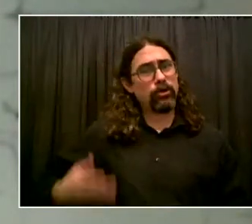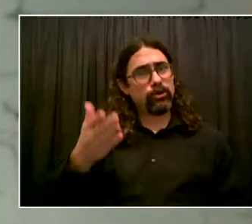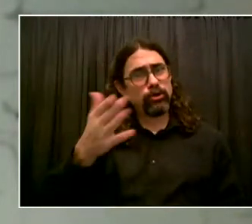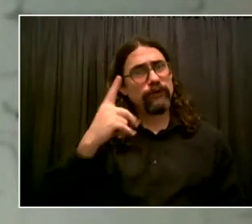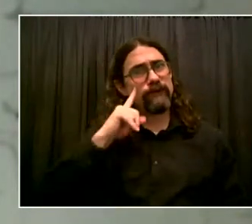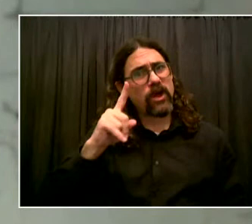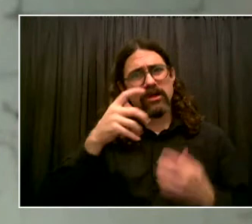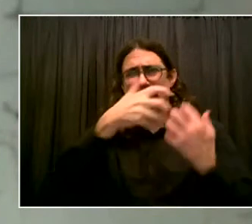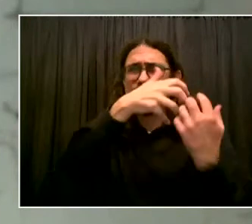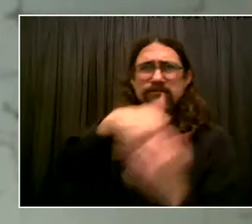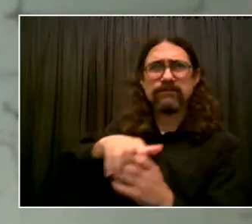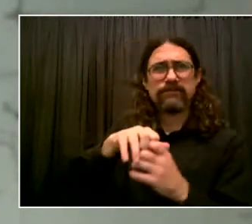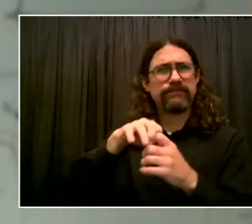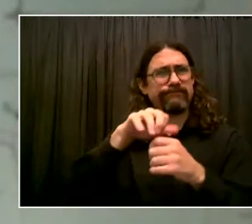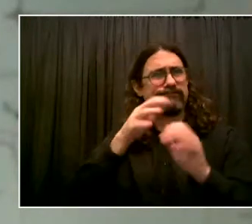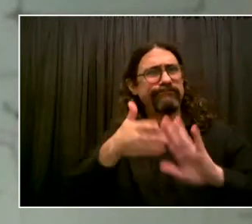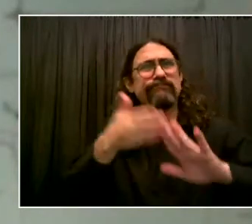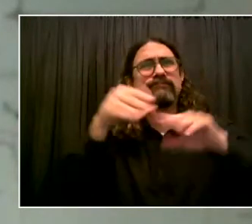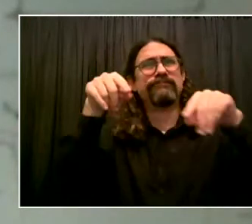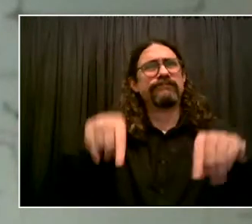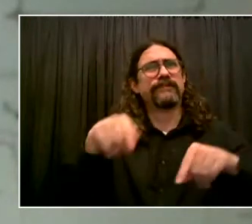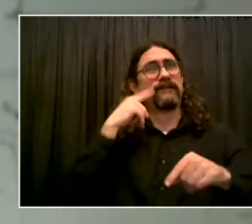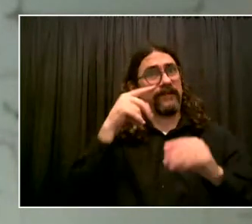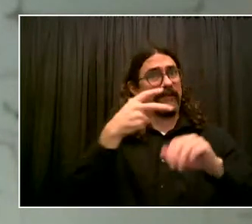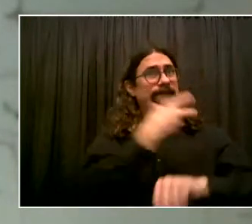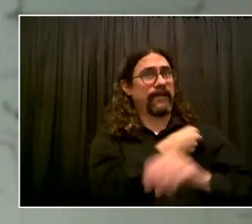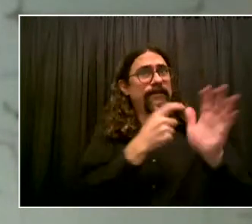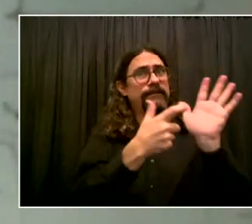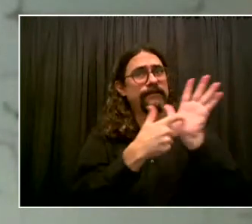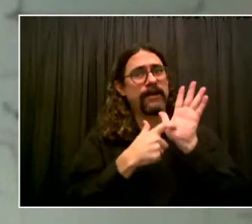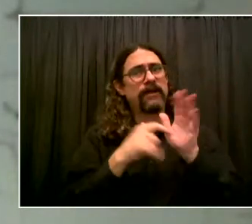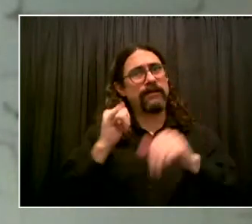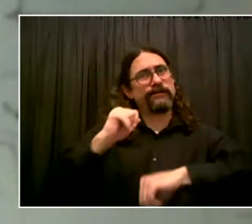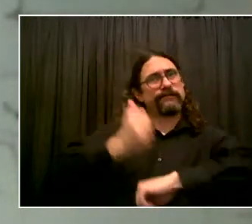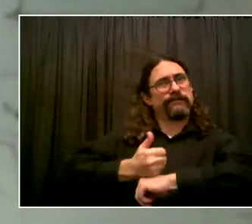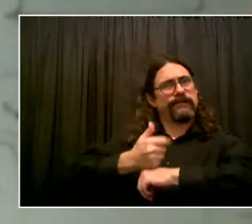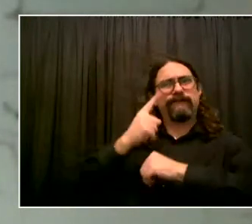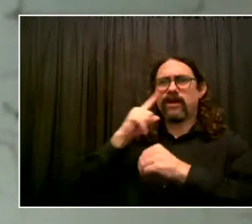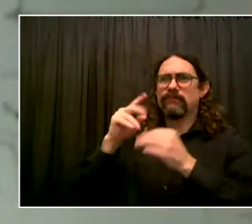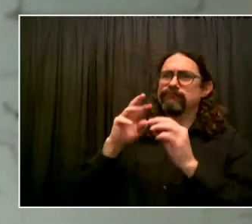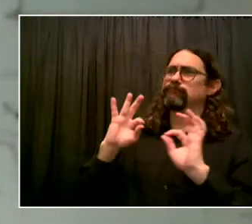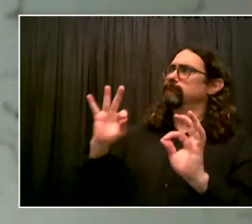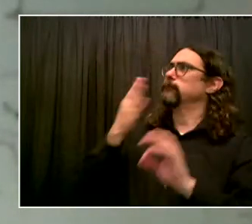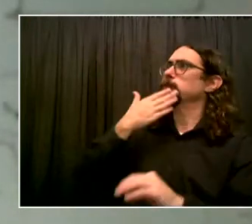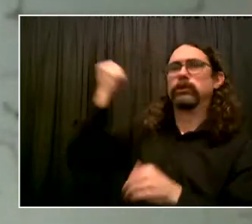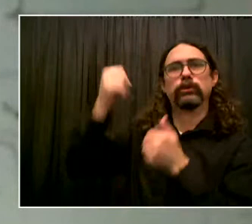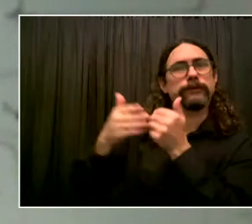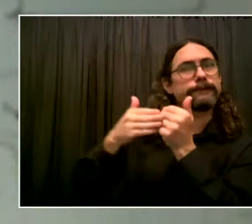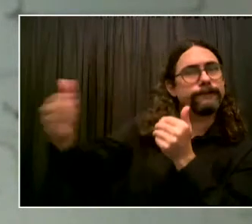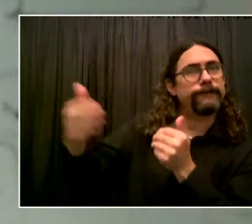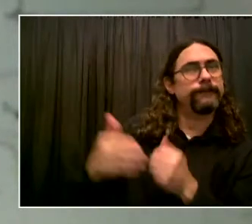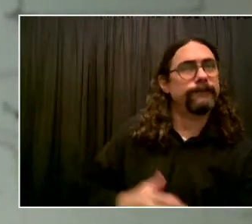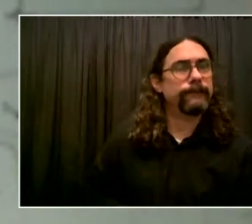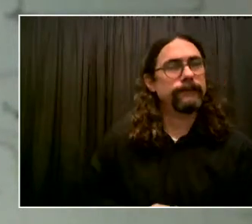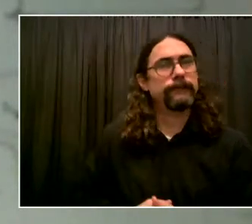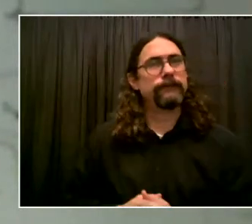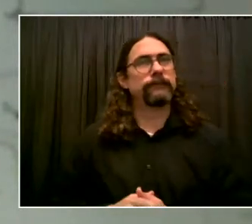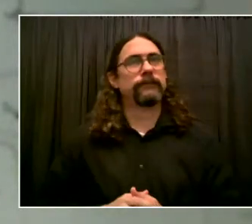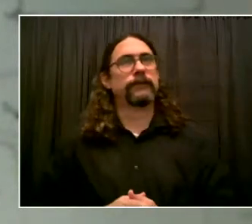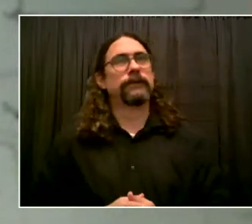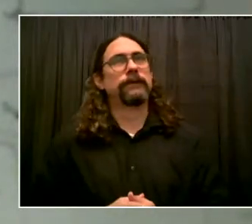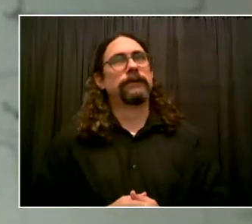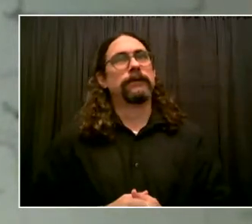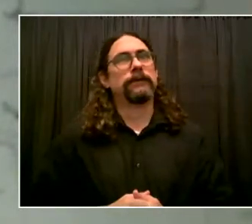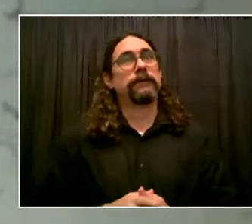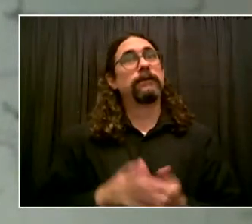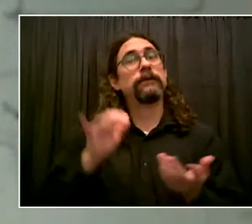beginning. The real results come from the surety that we will be able to prevent future waves and future damage, and